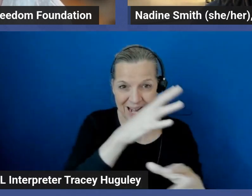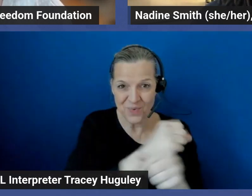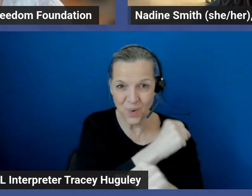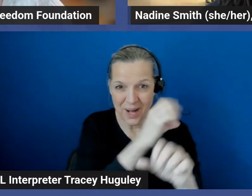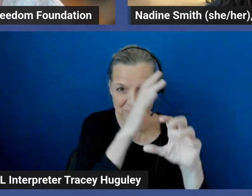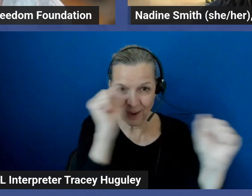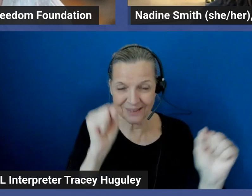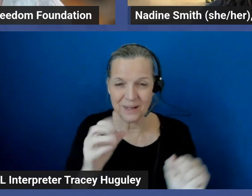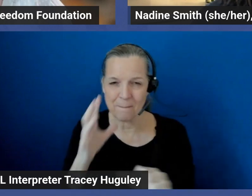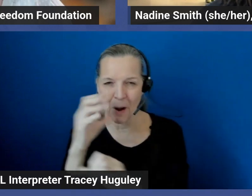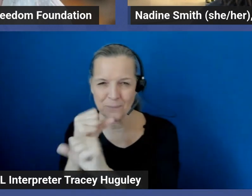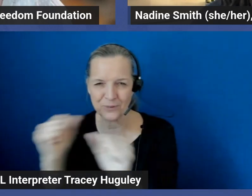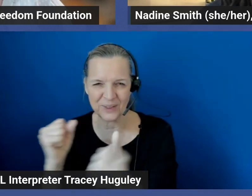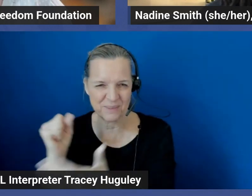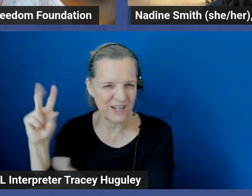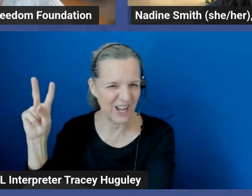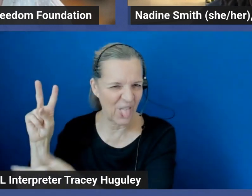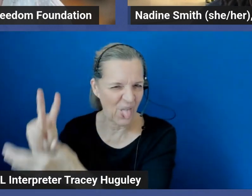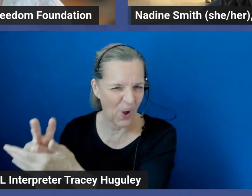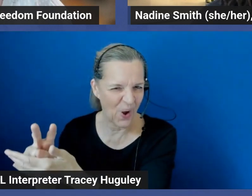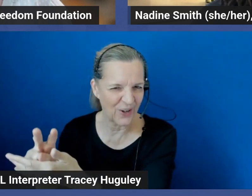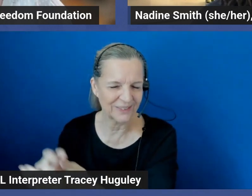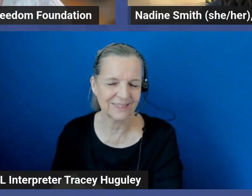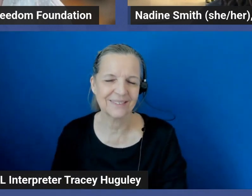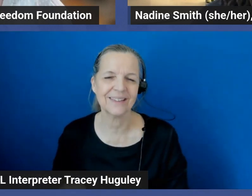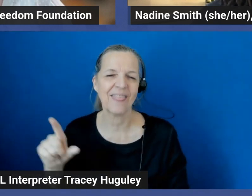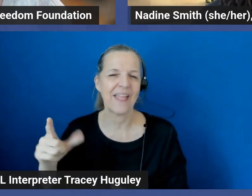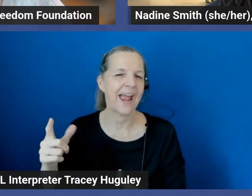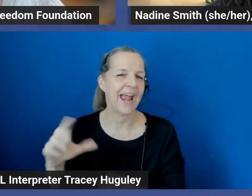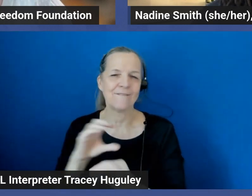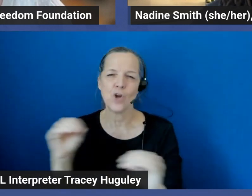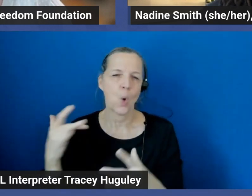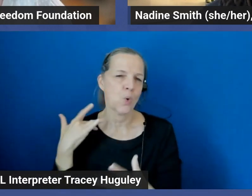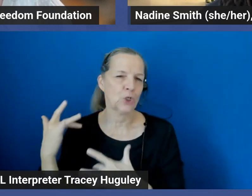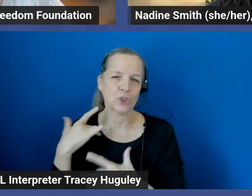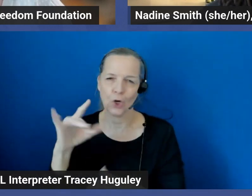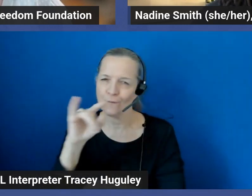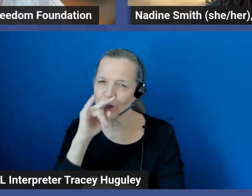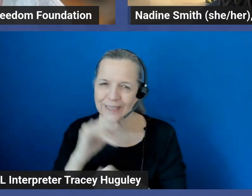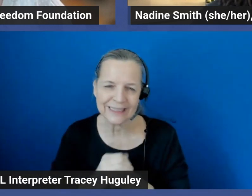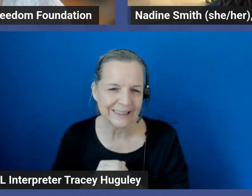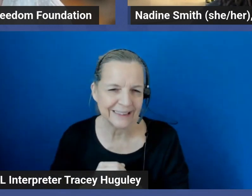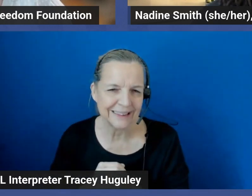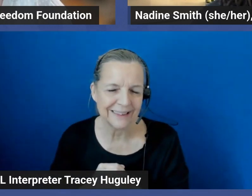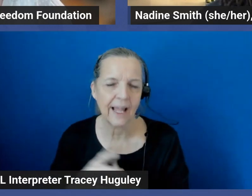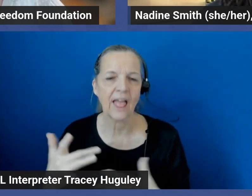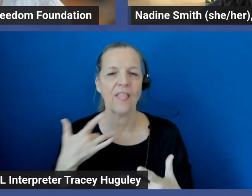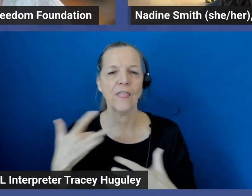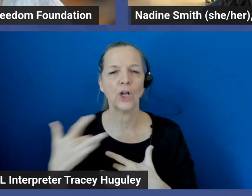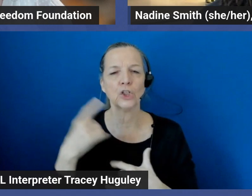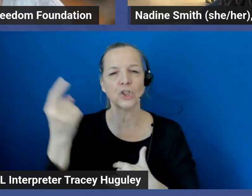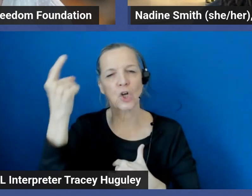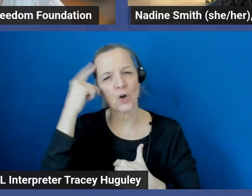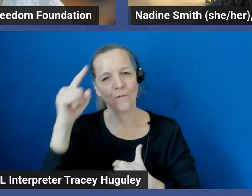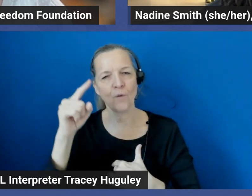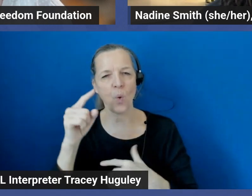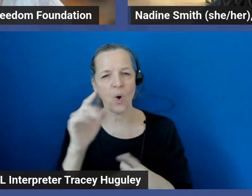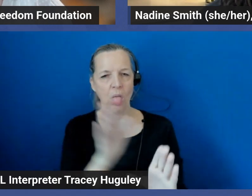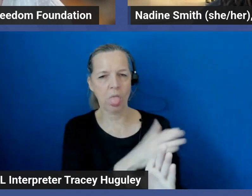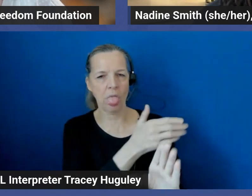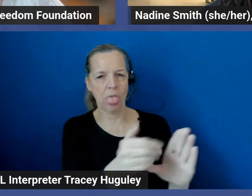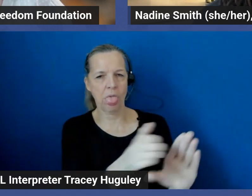we have to continue to expose that they have no concern whatsoever for kids. What they have concern for is indoctrination,